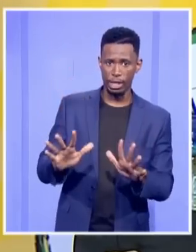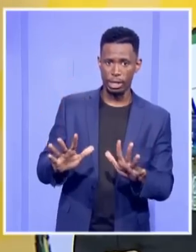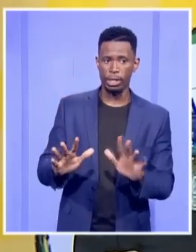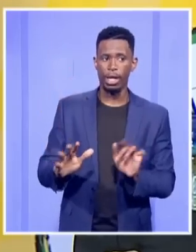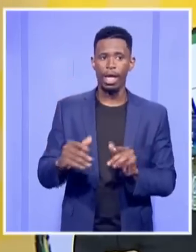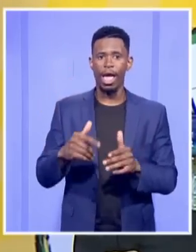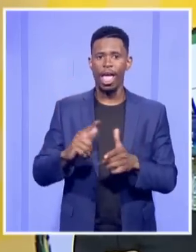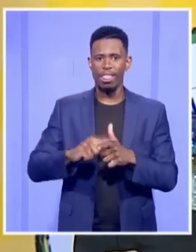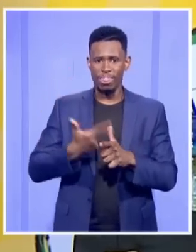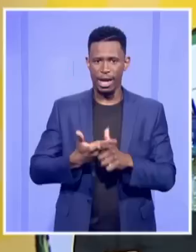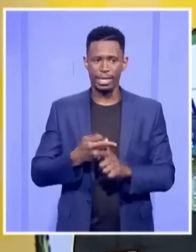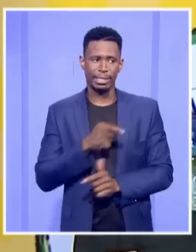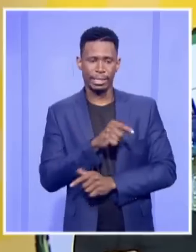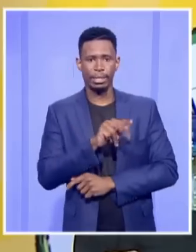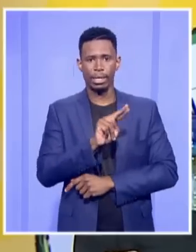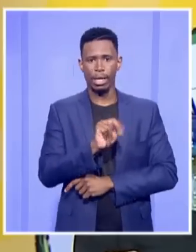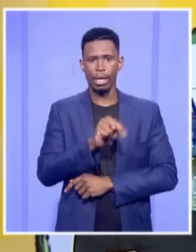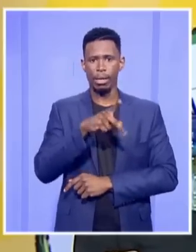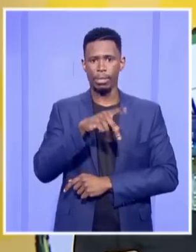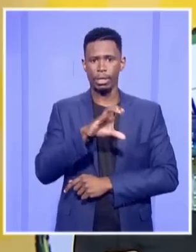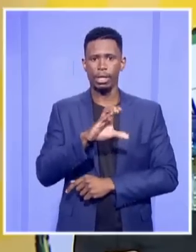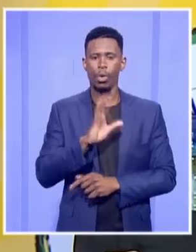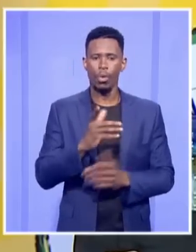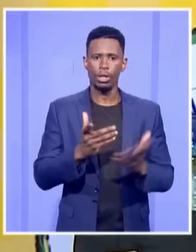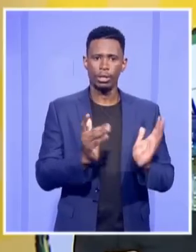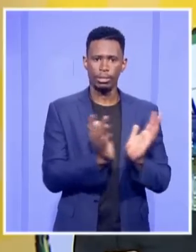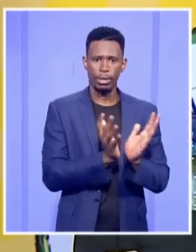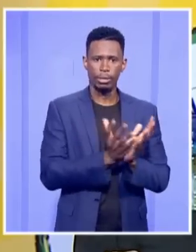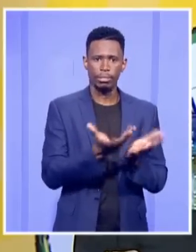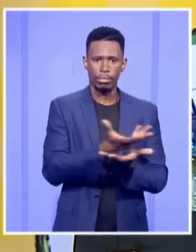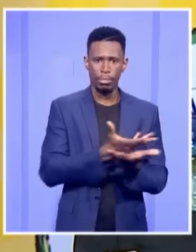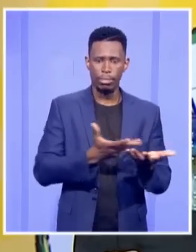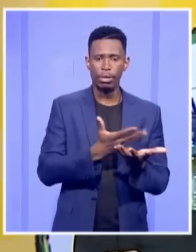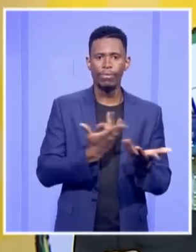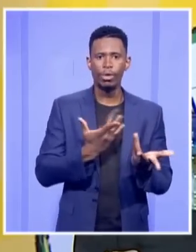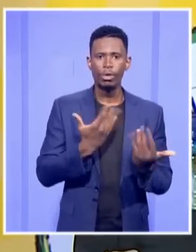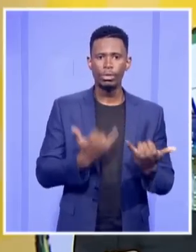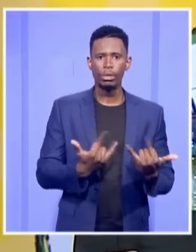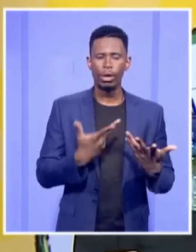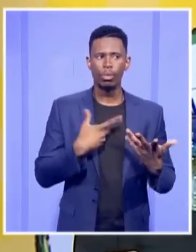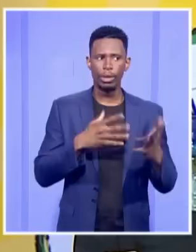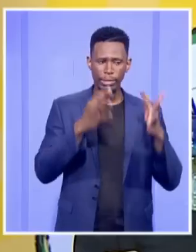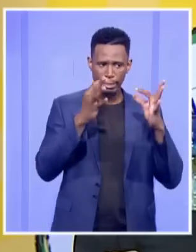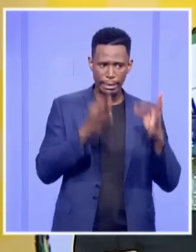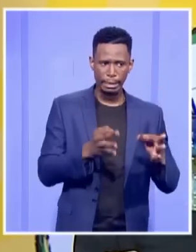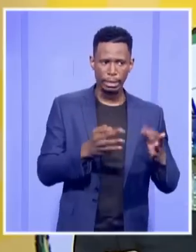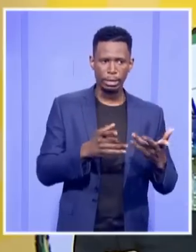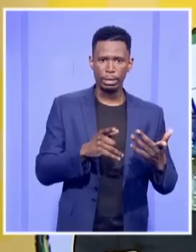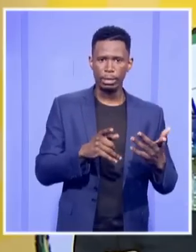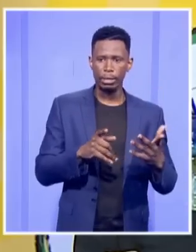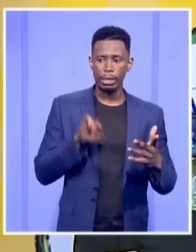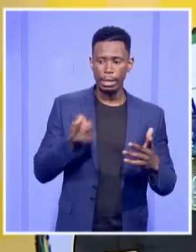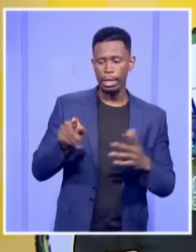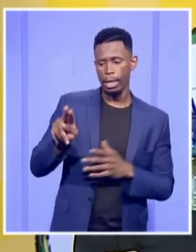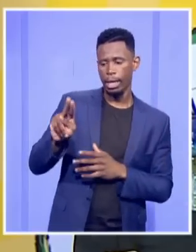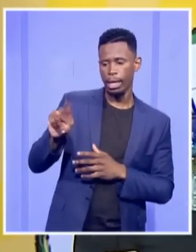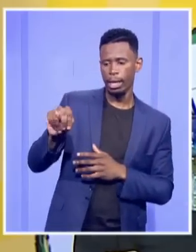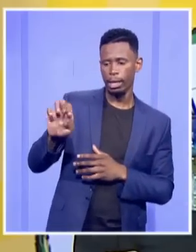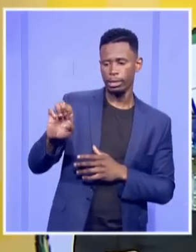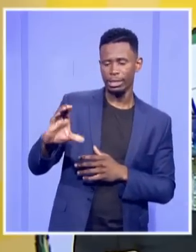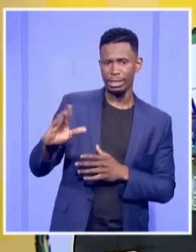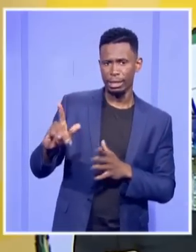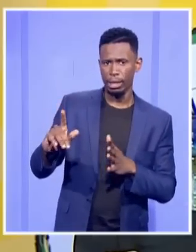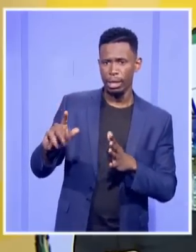to finalize and communicate key resolutions coming out of the NEC, especially as it